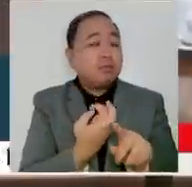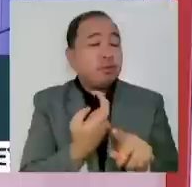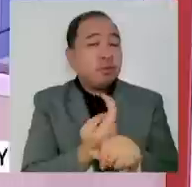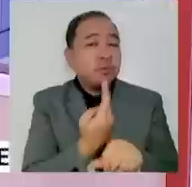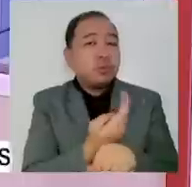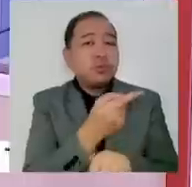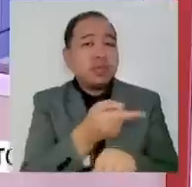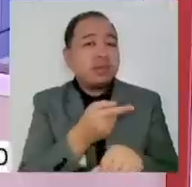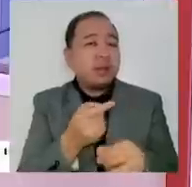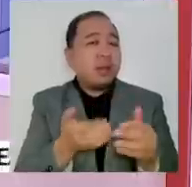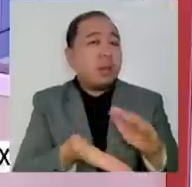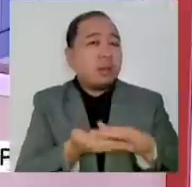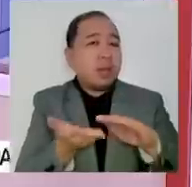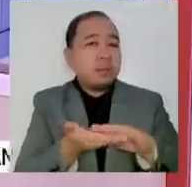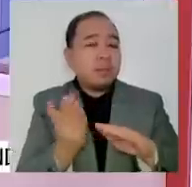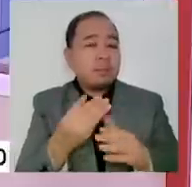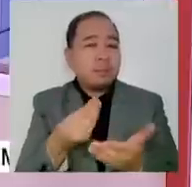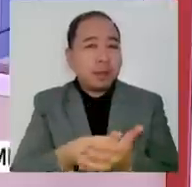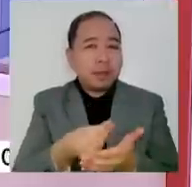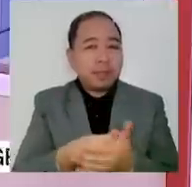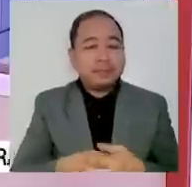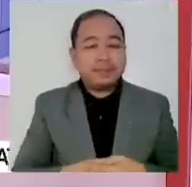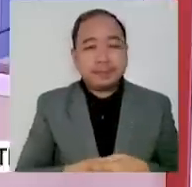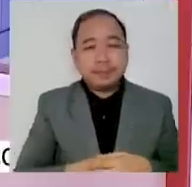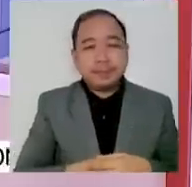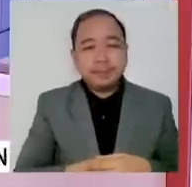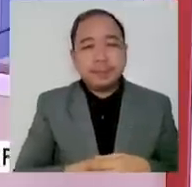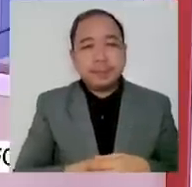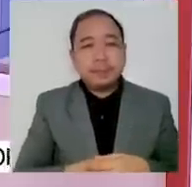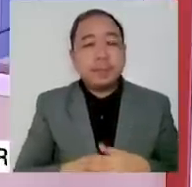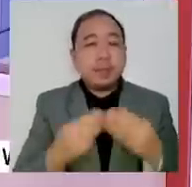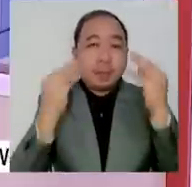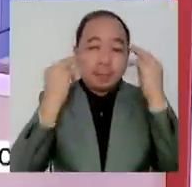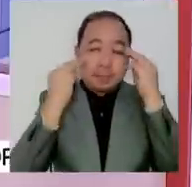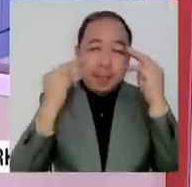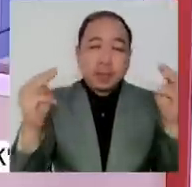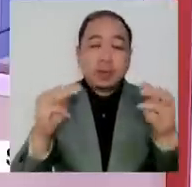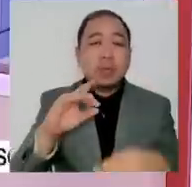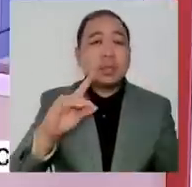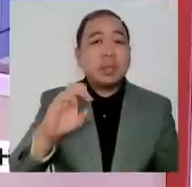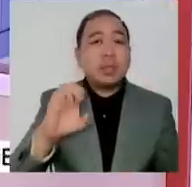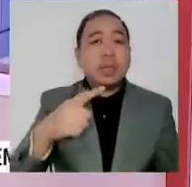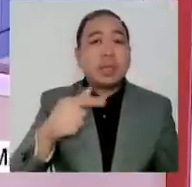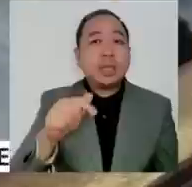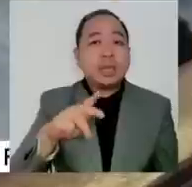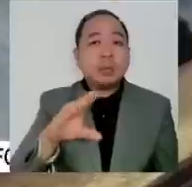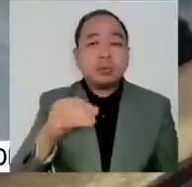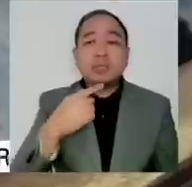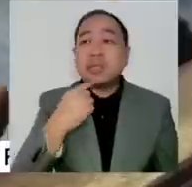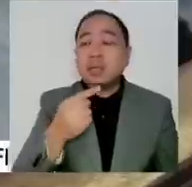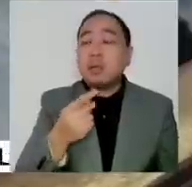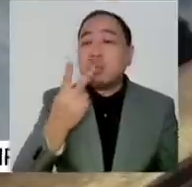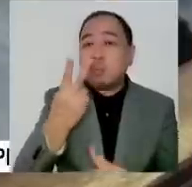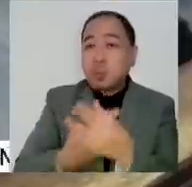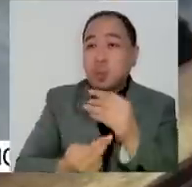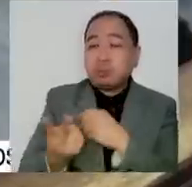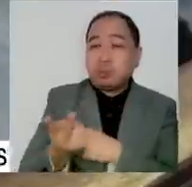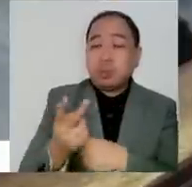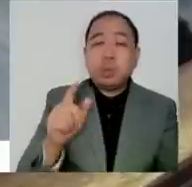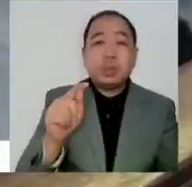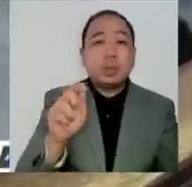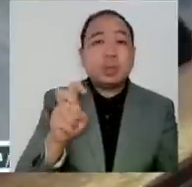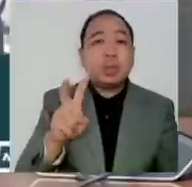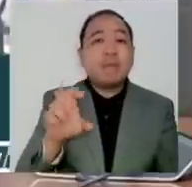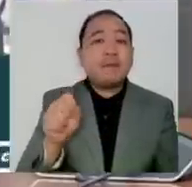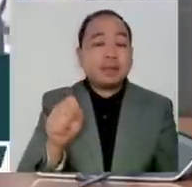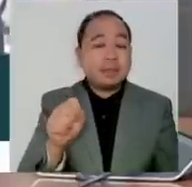In an interview on ANC's Head Start earlier today, Mayor Janice Degamo said she believes both Pride Henry Teves and Arnulfo Teves Jr. are